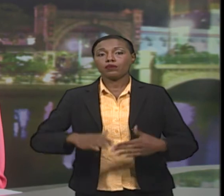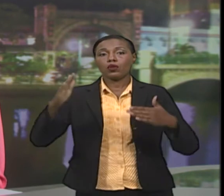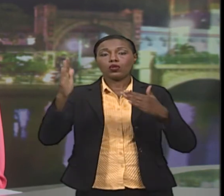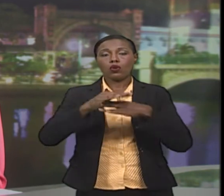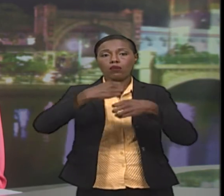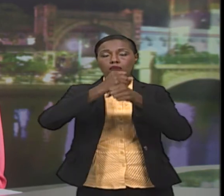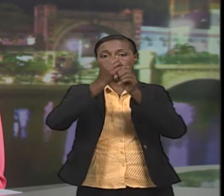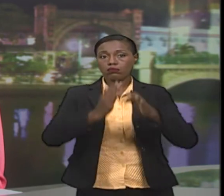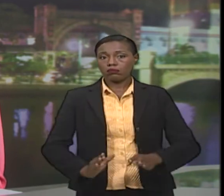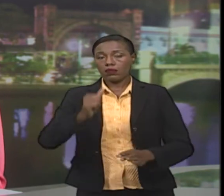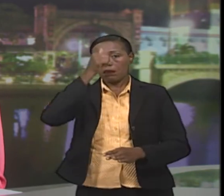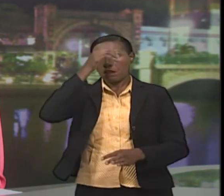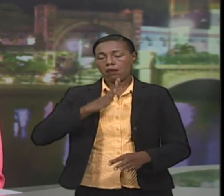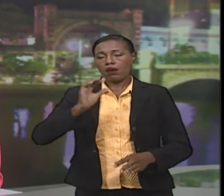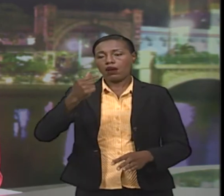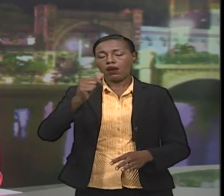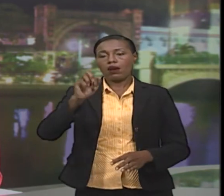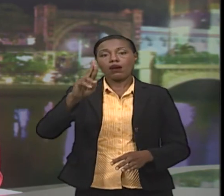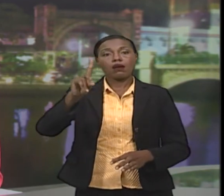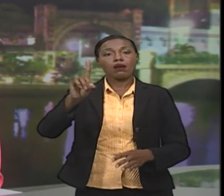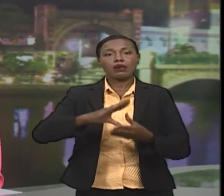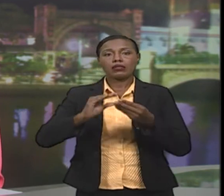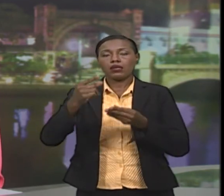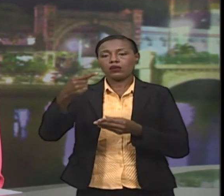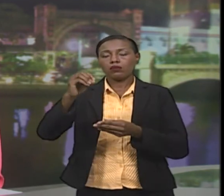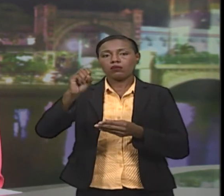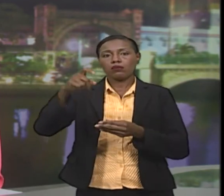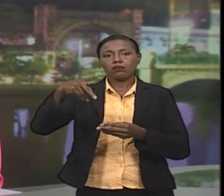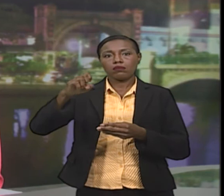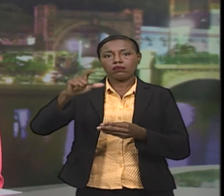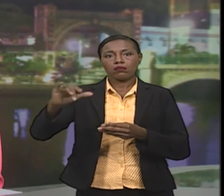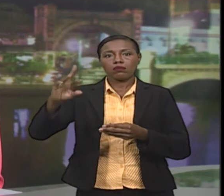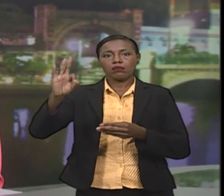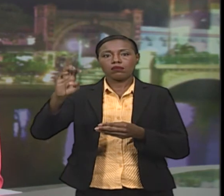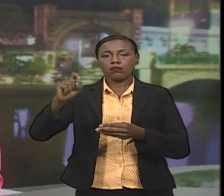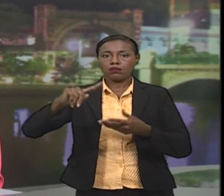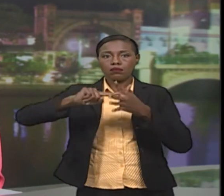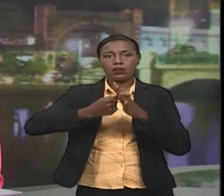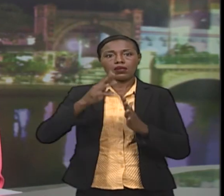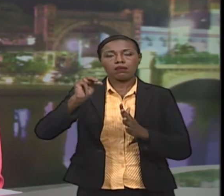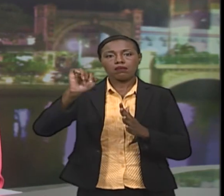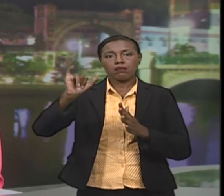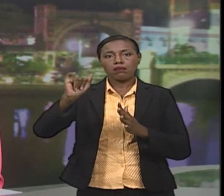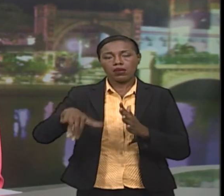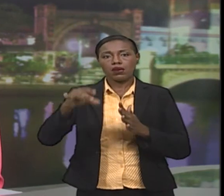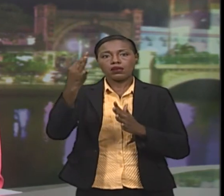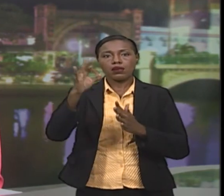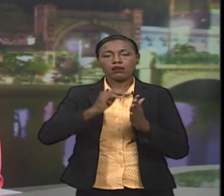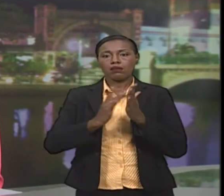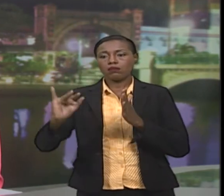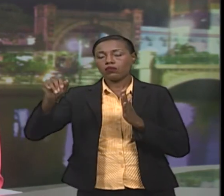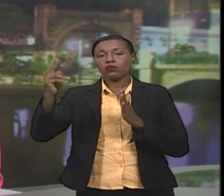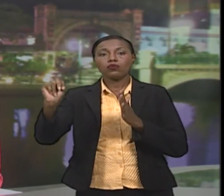Executive producer Adrian Agard says Gospel Fest, which will be held from May 19th to 27th, is the region's premier